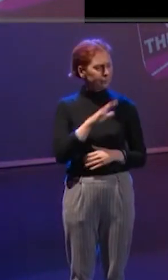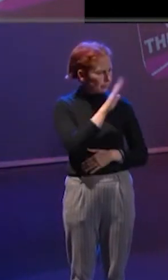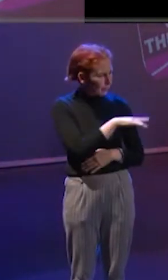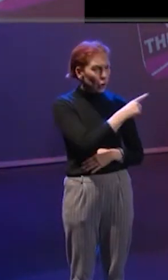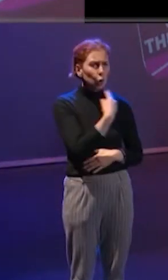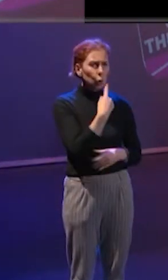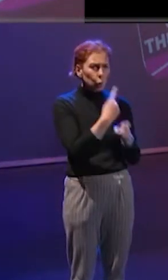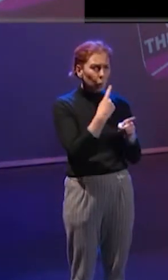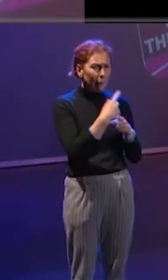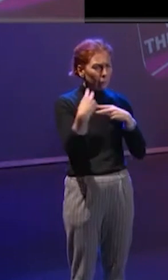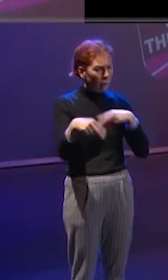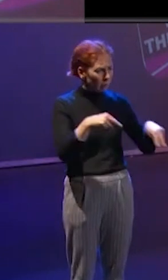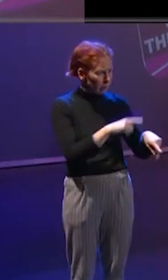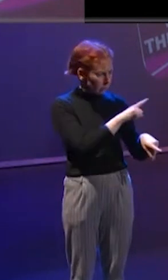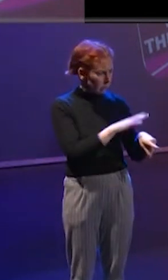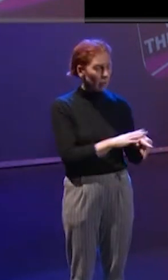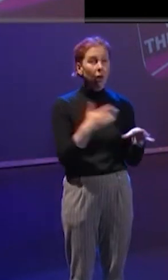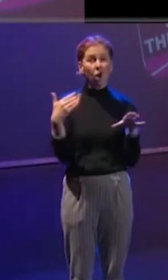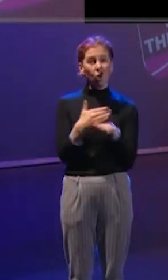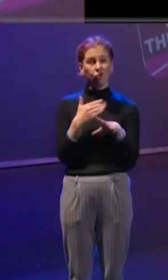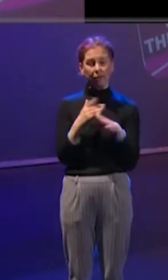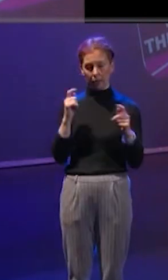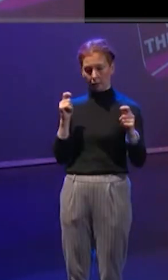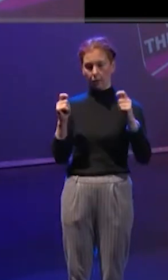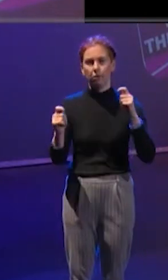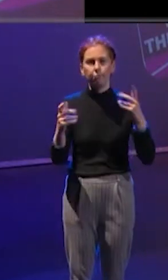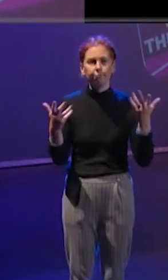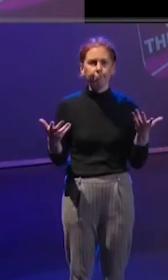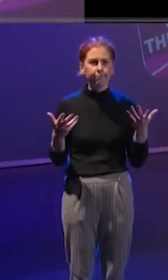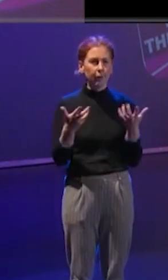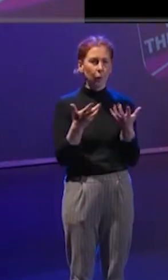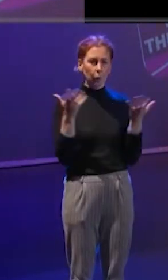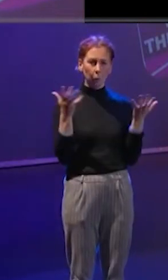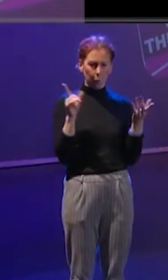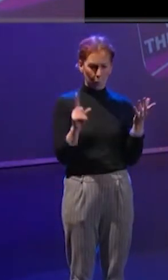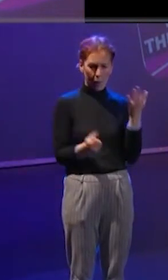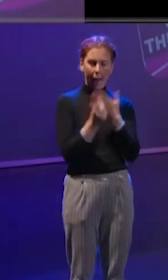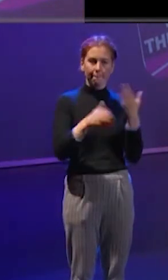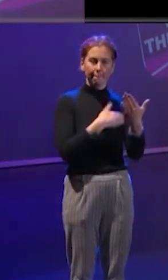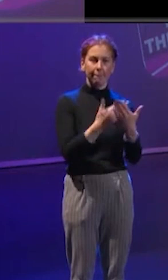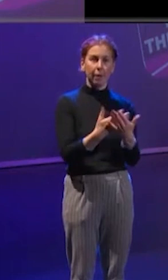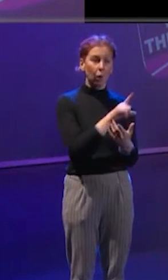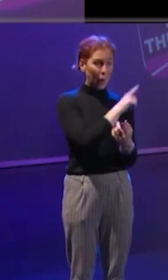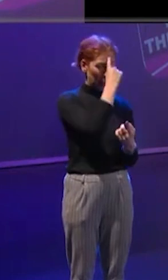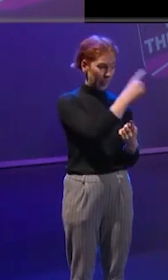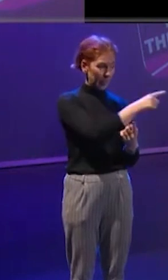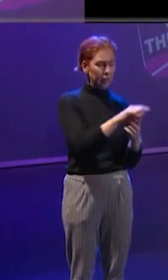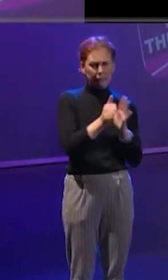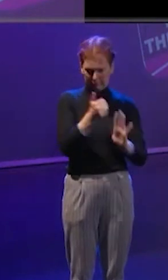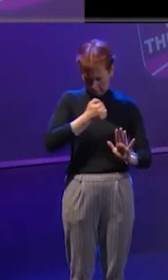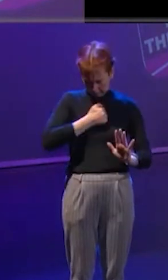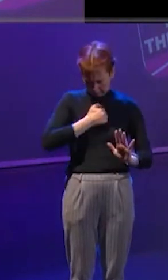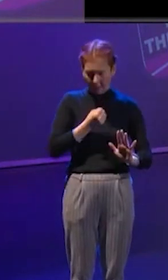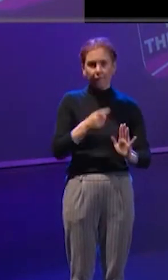dancing, where did that shift come from and what kind of skills would you say made you think that being a producer was more for you?